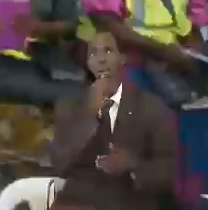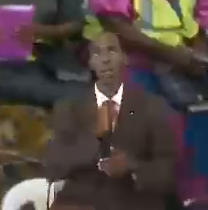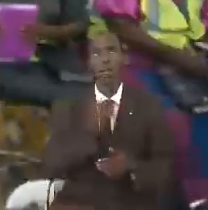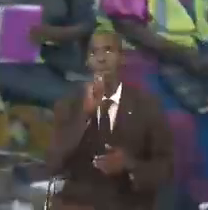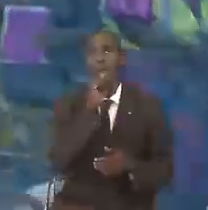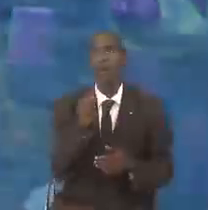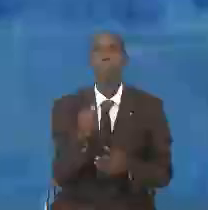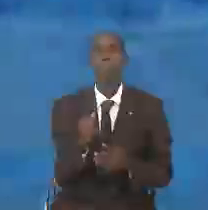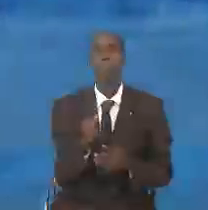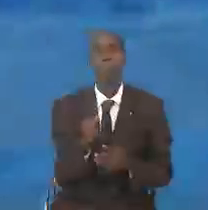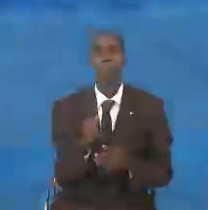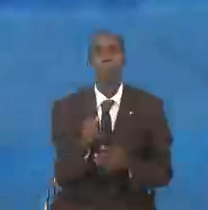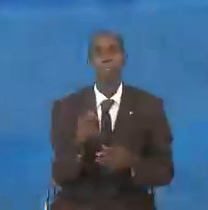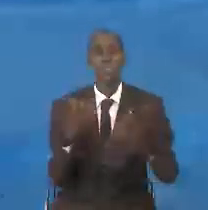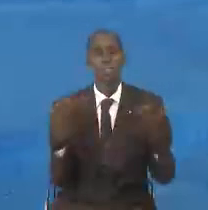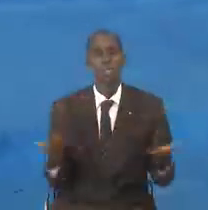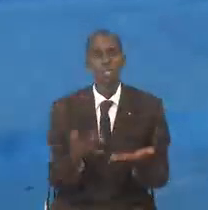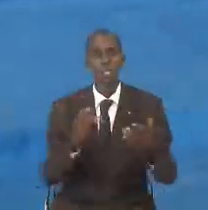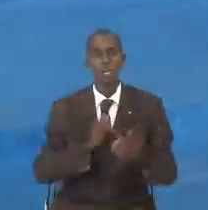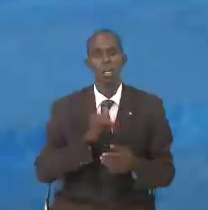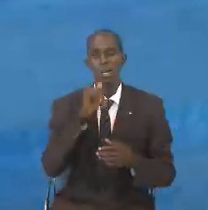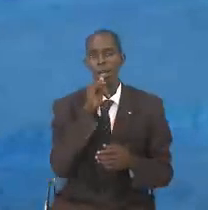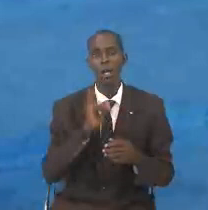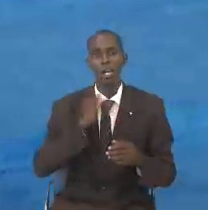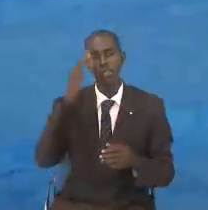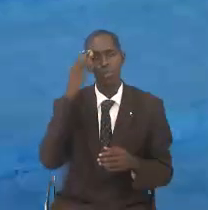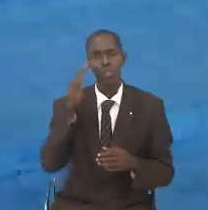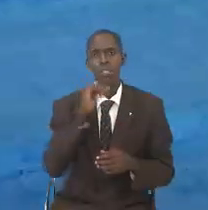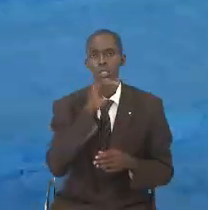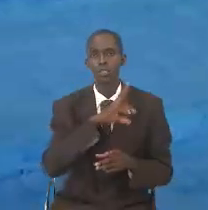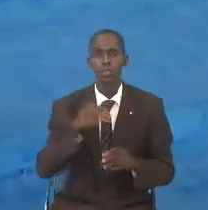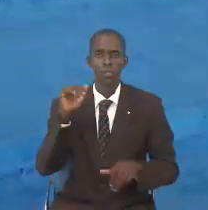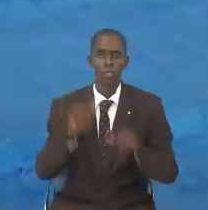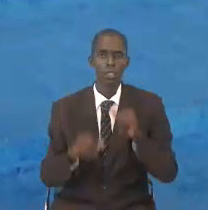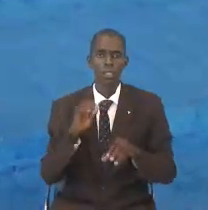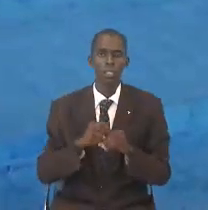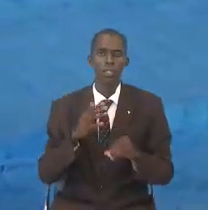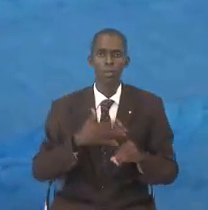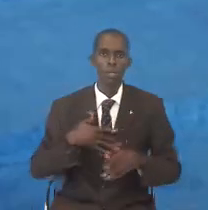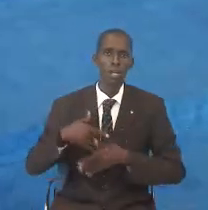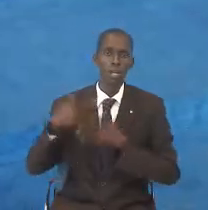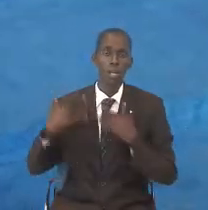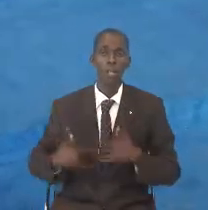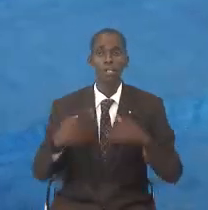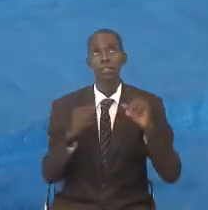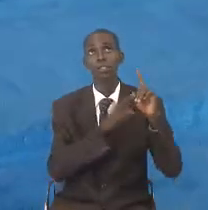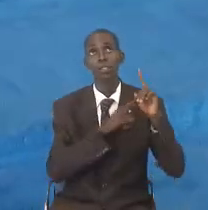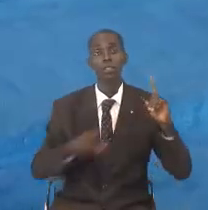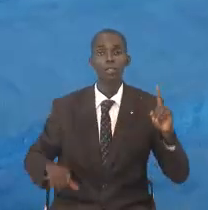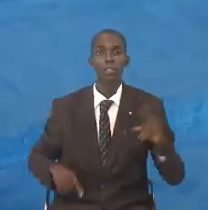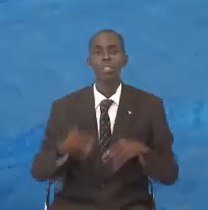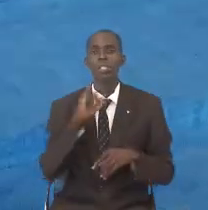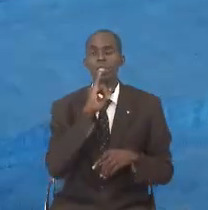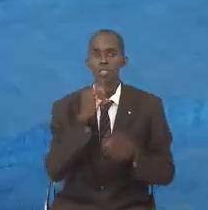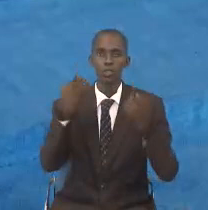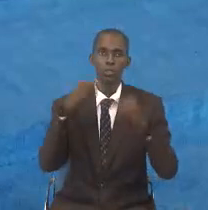know the Lord is coming. There's no doubt. There's no shadow of doubt in my heart. The Lord is